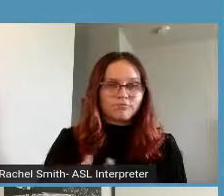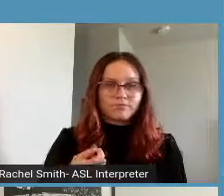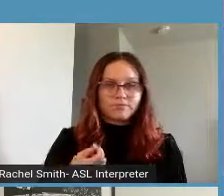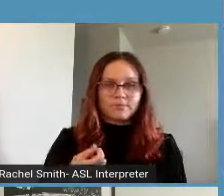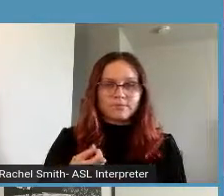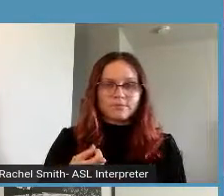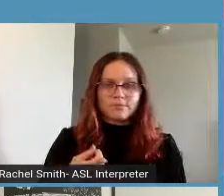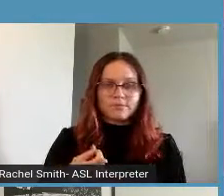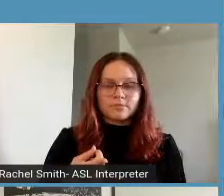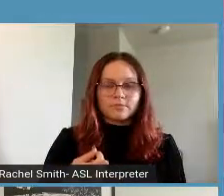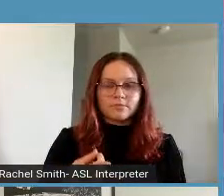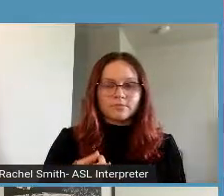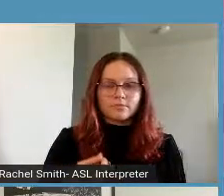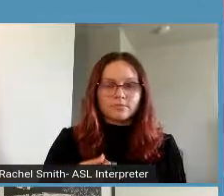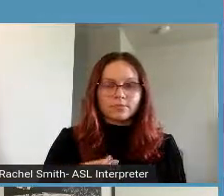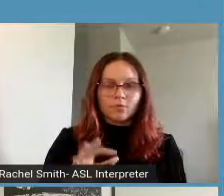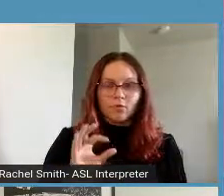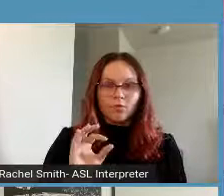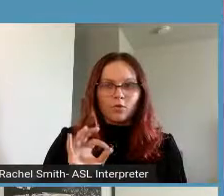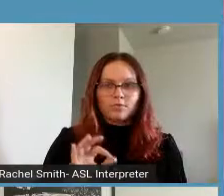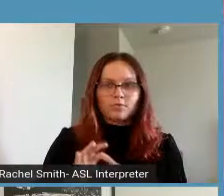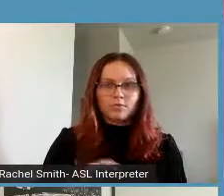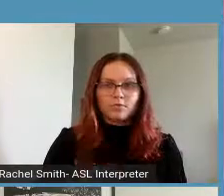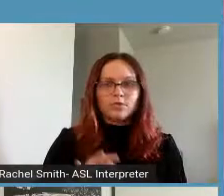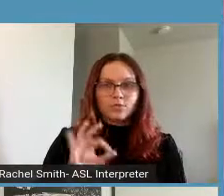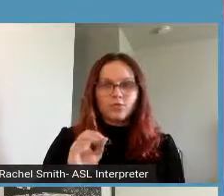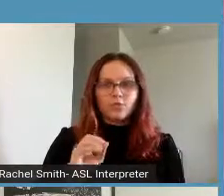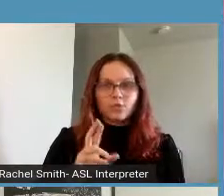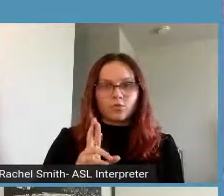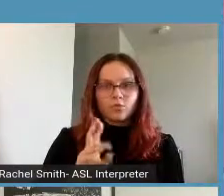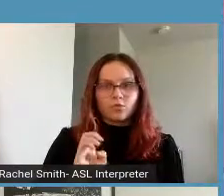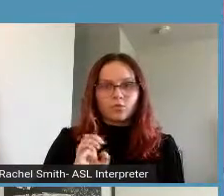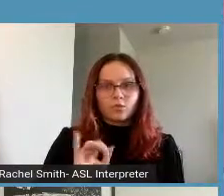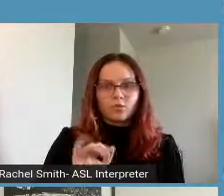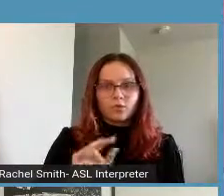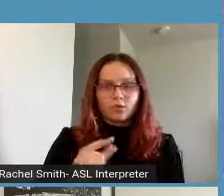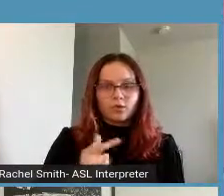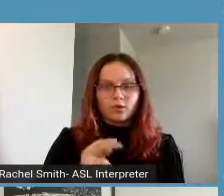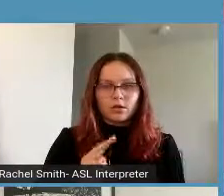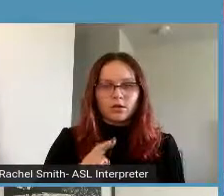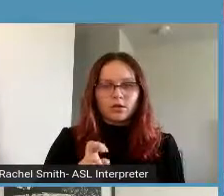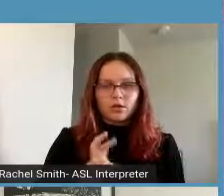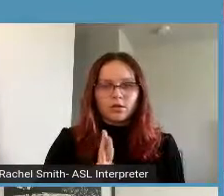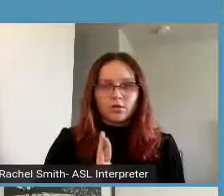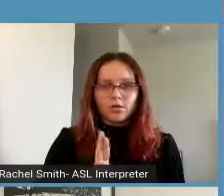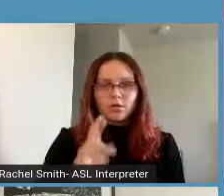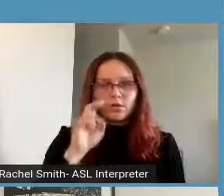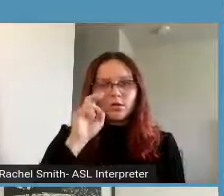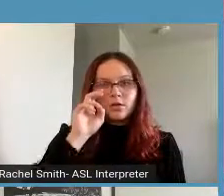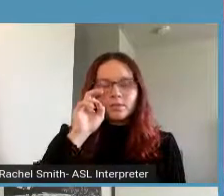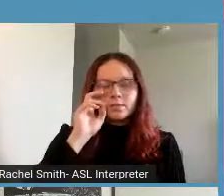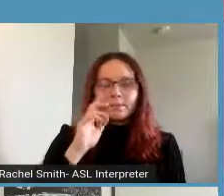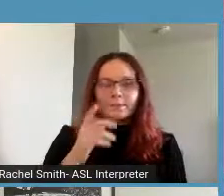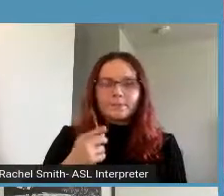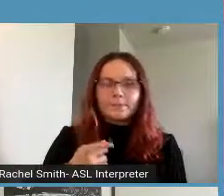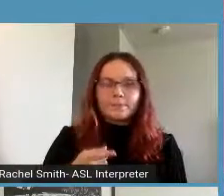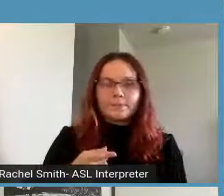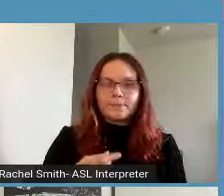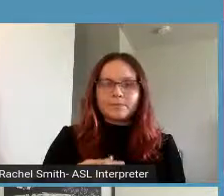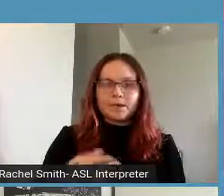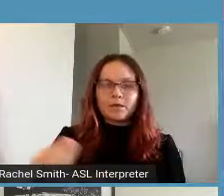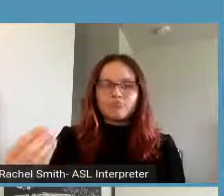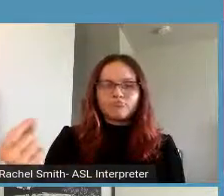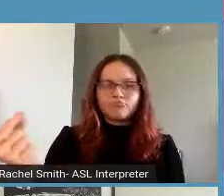foreigner in my performance country, to dream with me and send me your own letters imagining a better